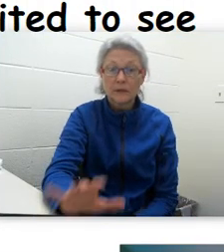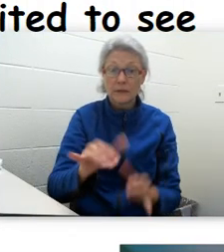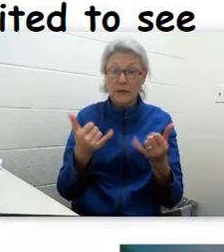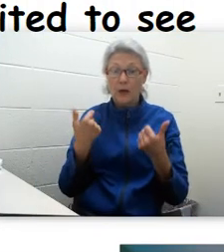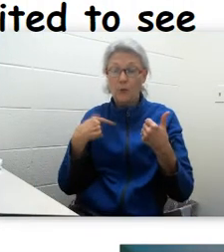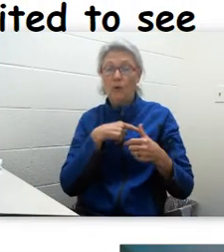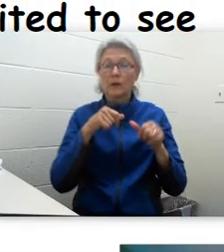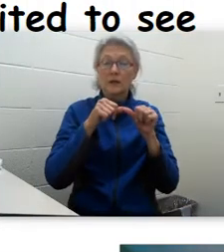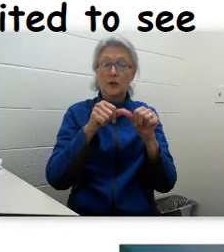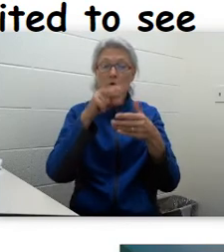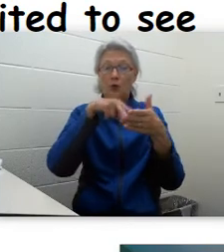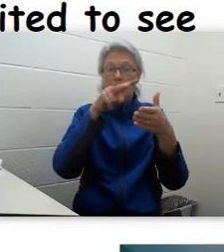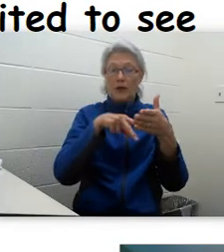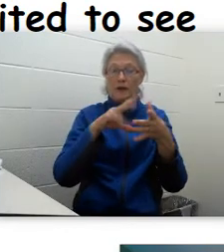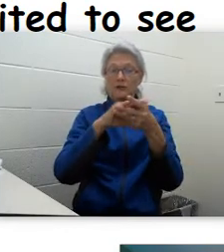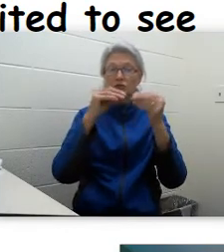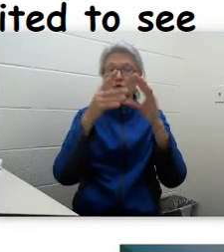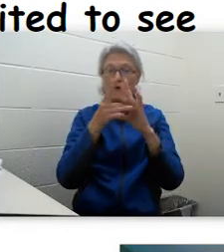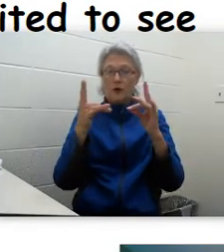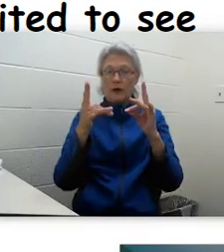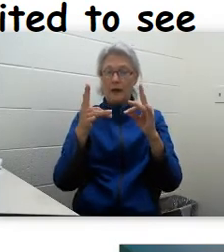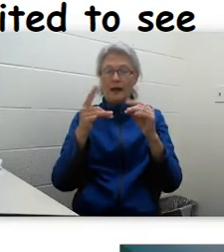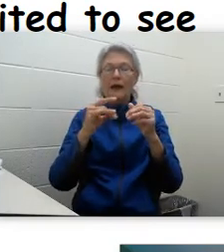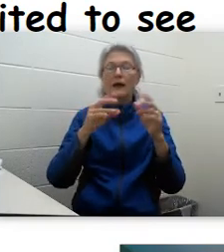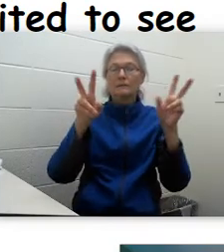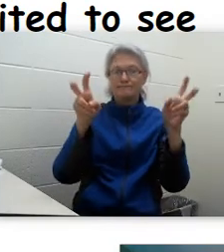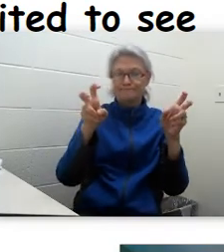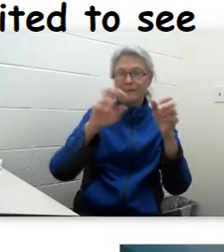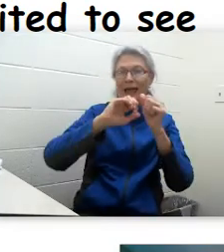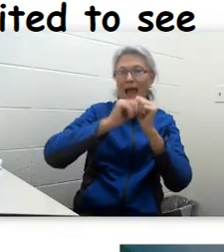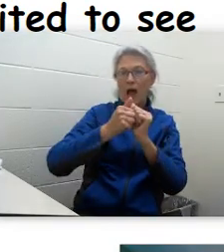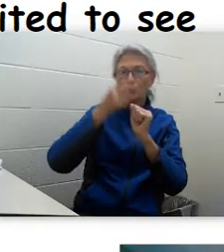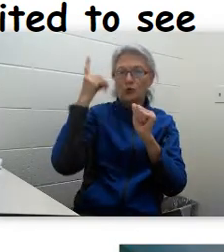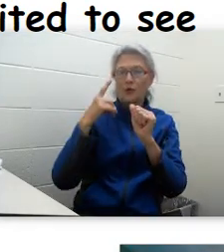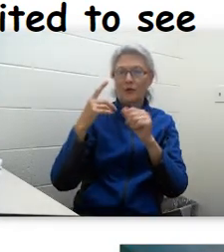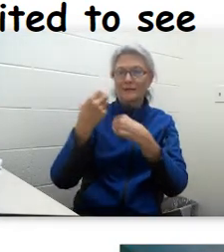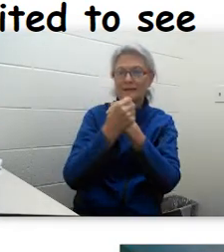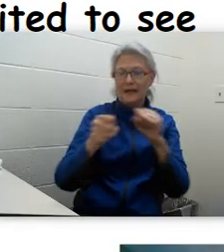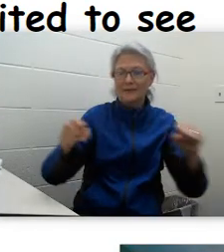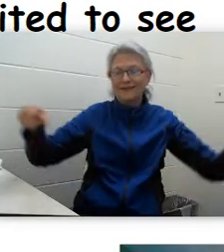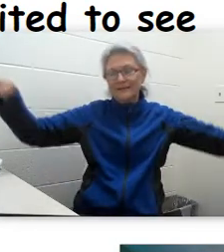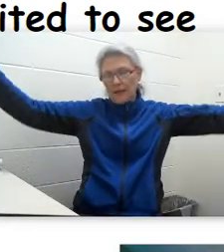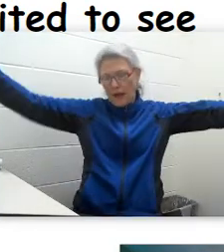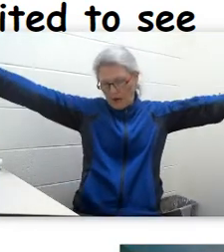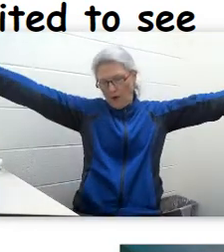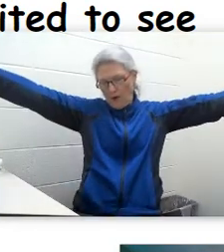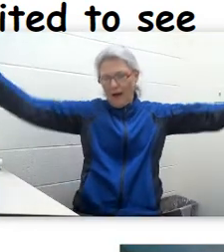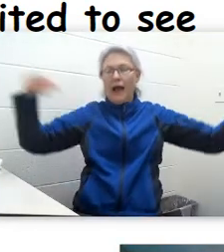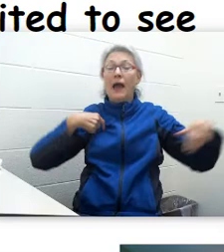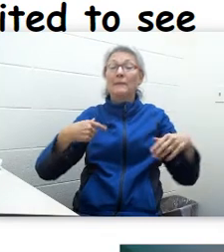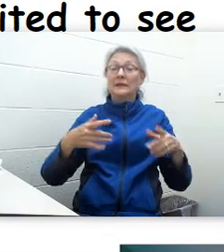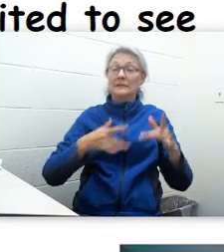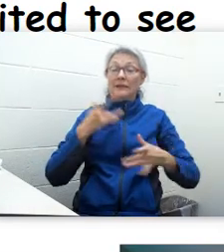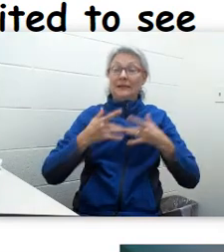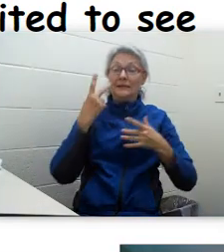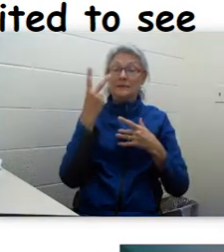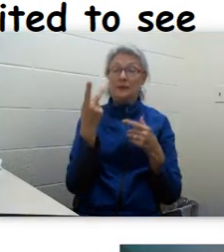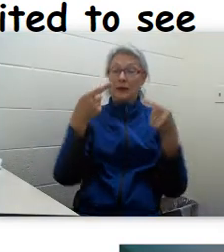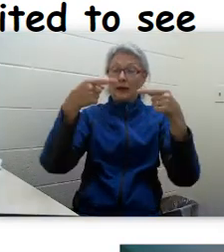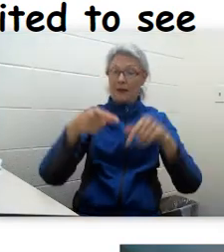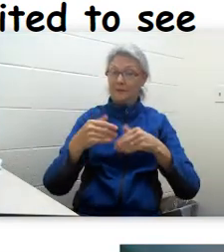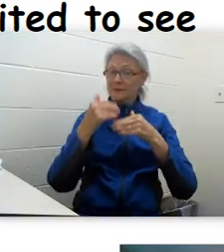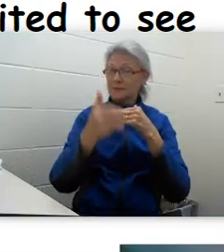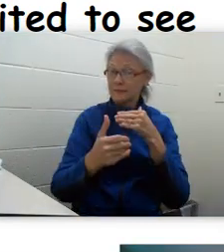Today we will continue reading our text, How Dorothy Saved the Scarecrow. I am so excited to see what happens next.